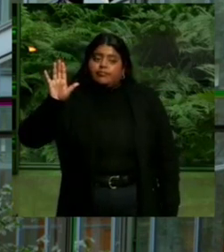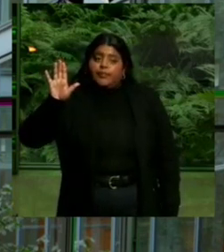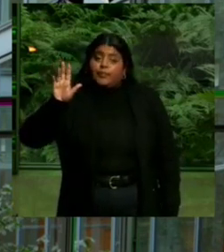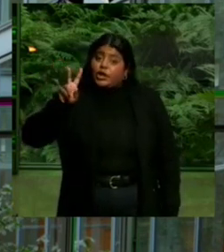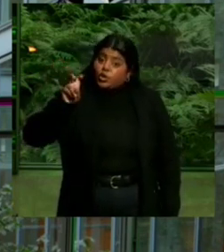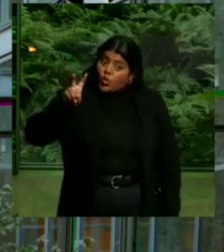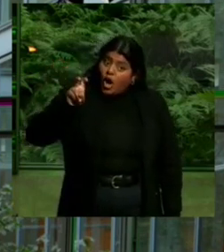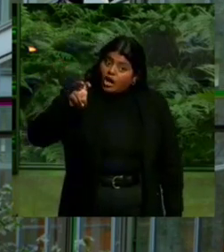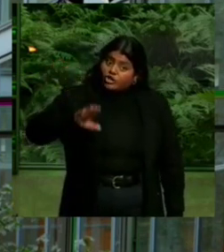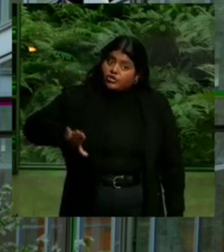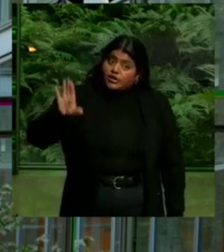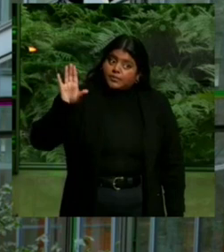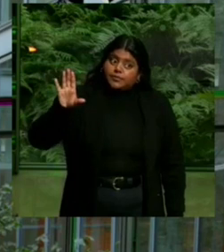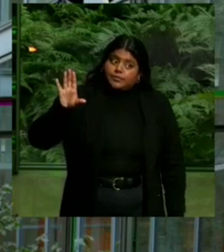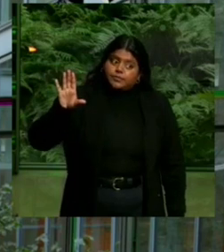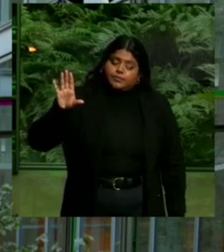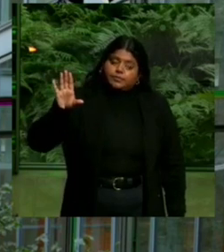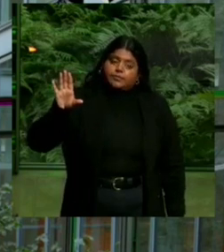200,